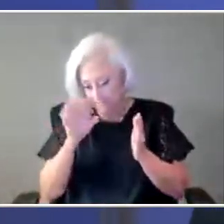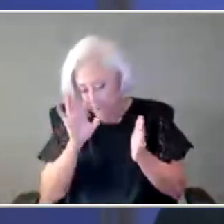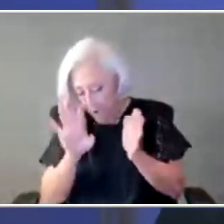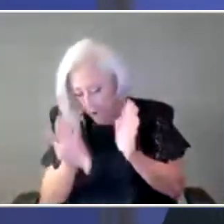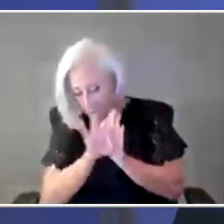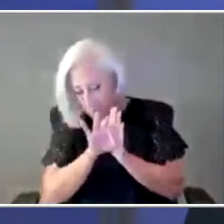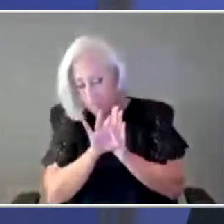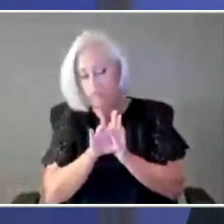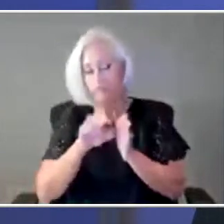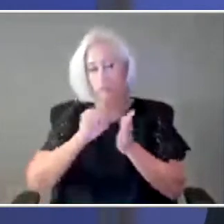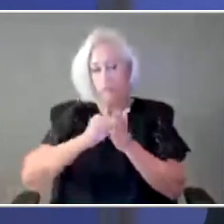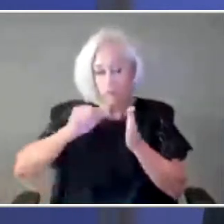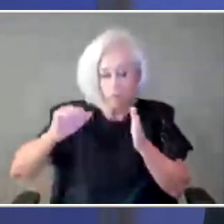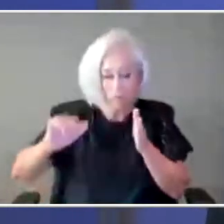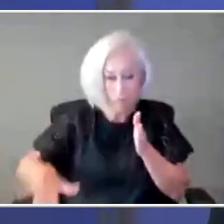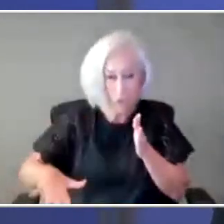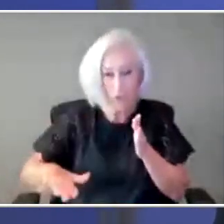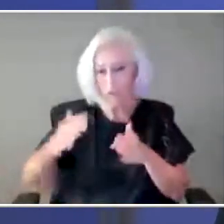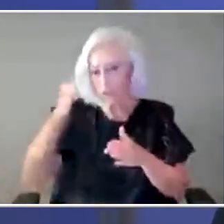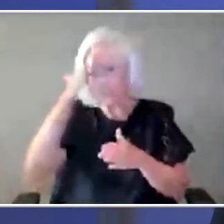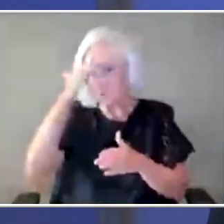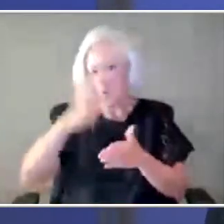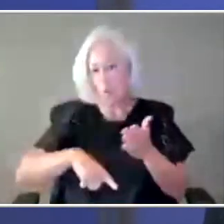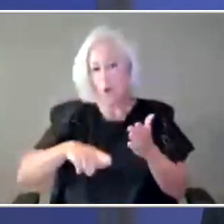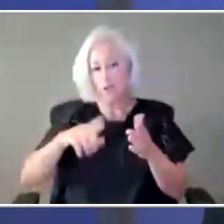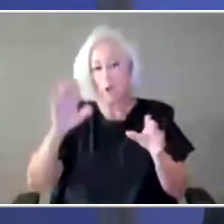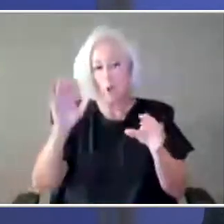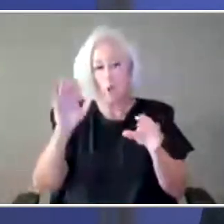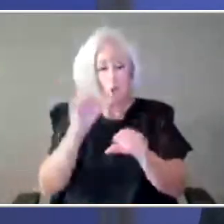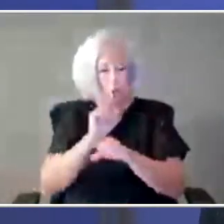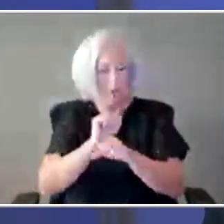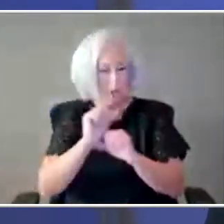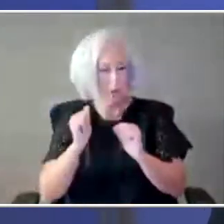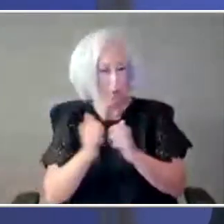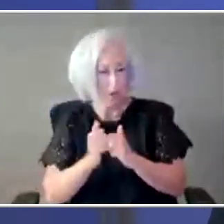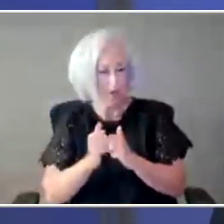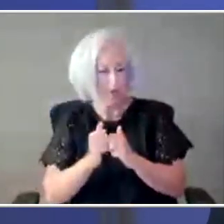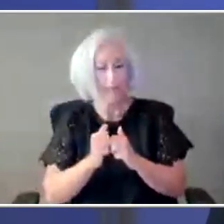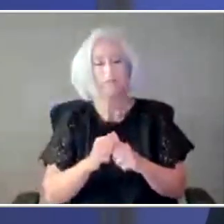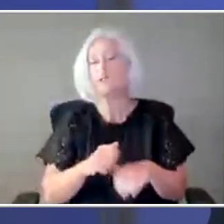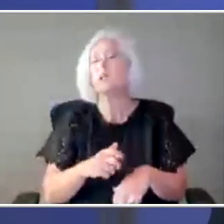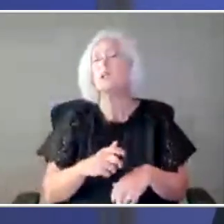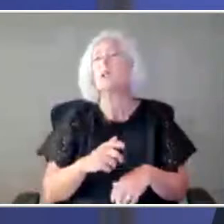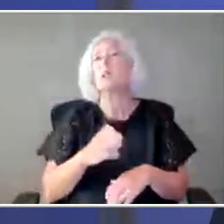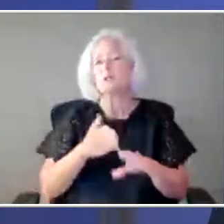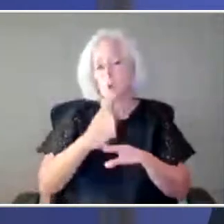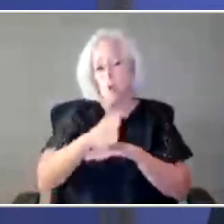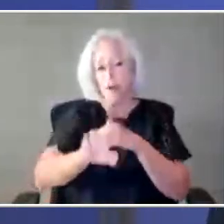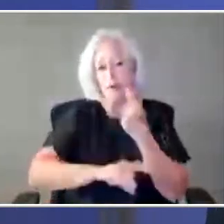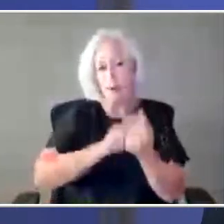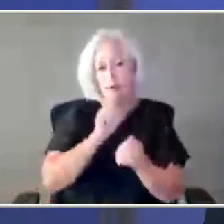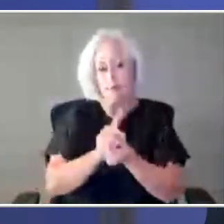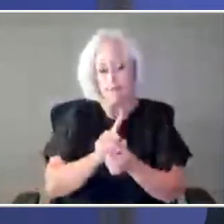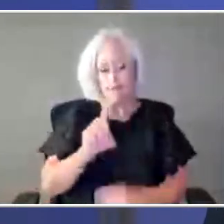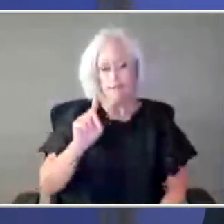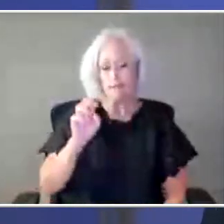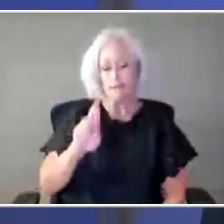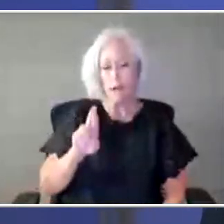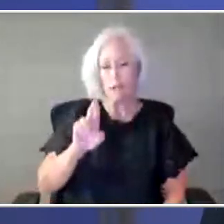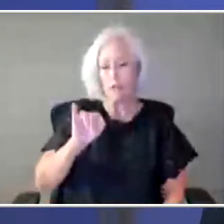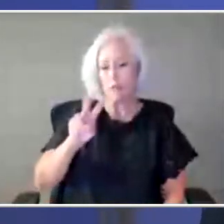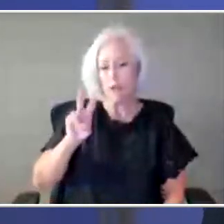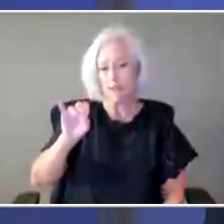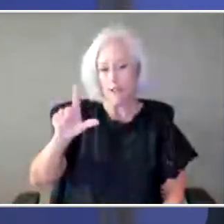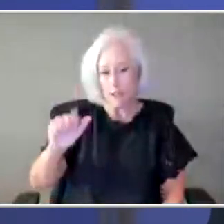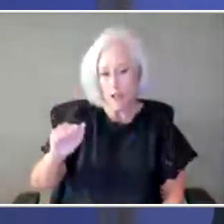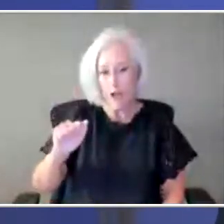with, as opposed to bloat and all, So, yeah, once I met with Dr. Havliana and her team, I was like, yep, this is it. I